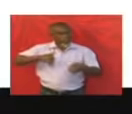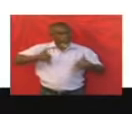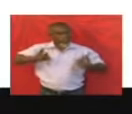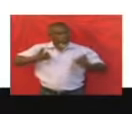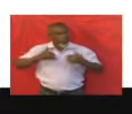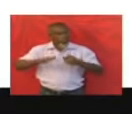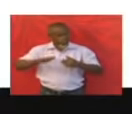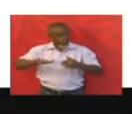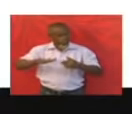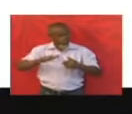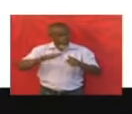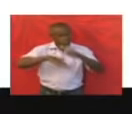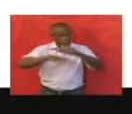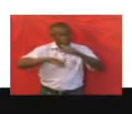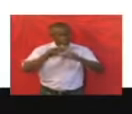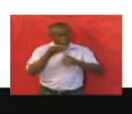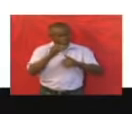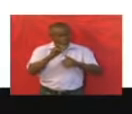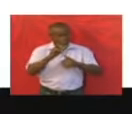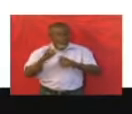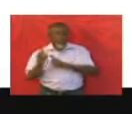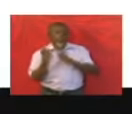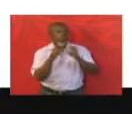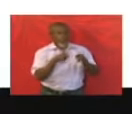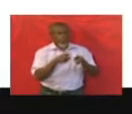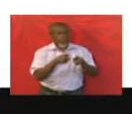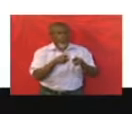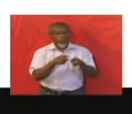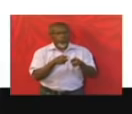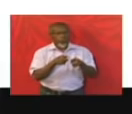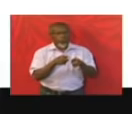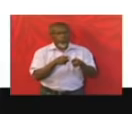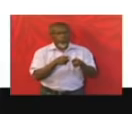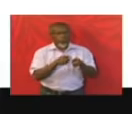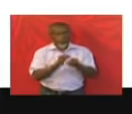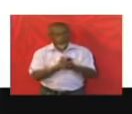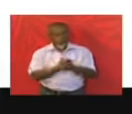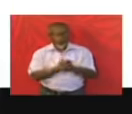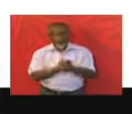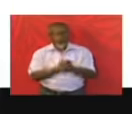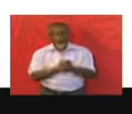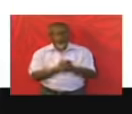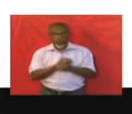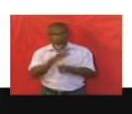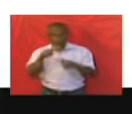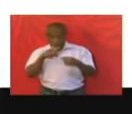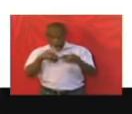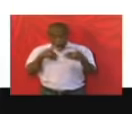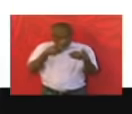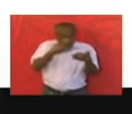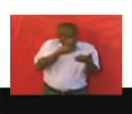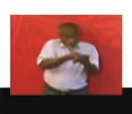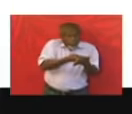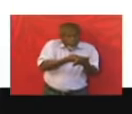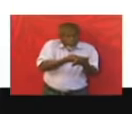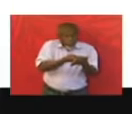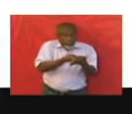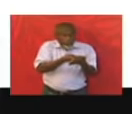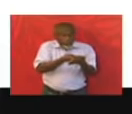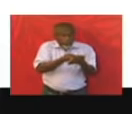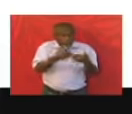No consent is needed if you're over 18 years of age. When you get to the site, pregnant woman, you'll have this